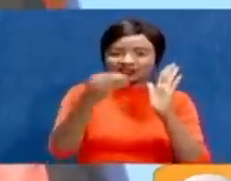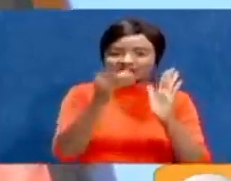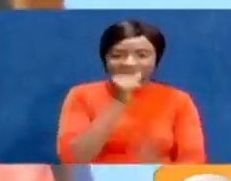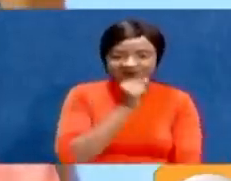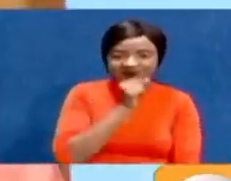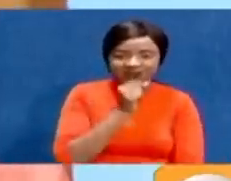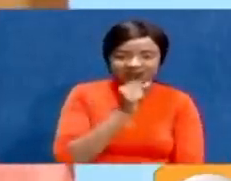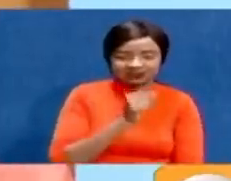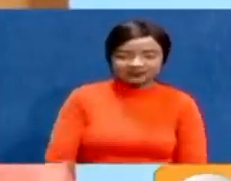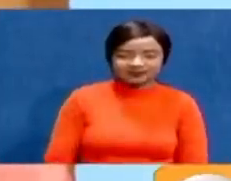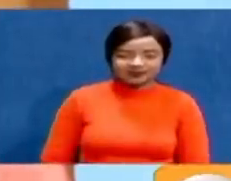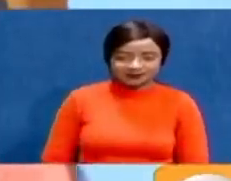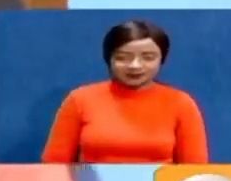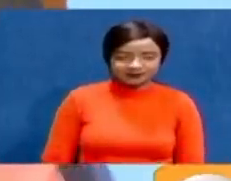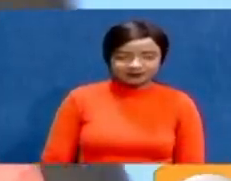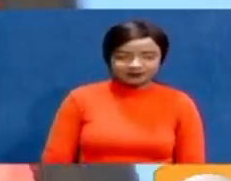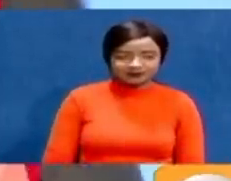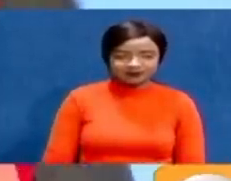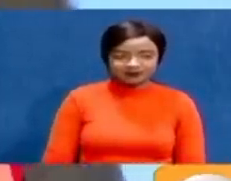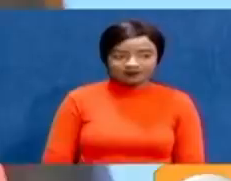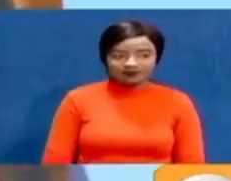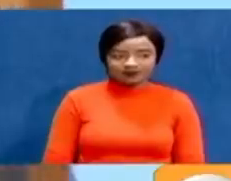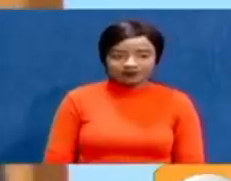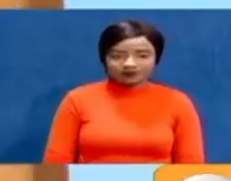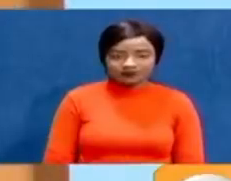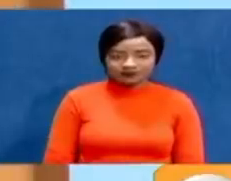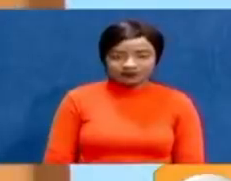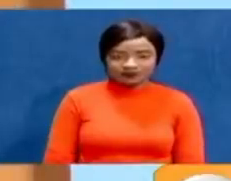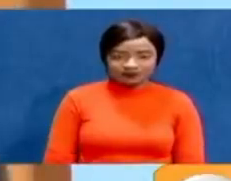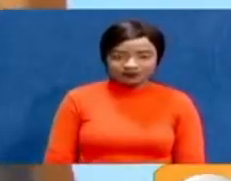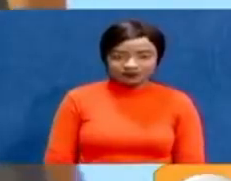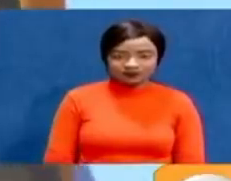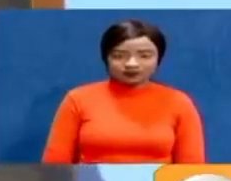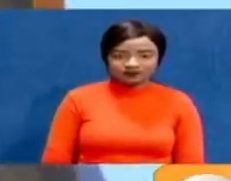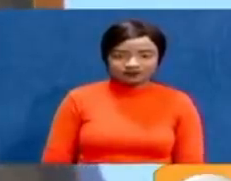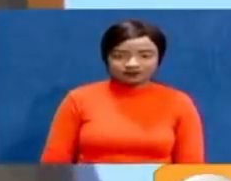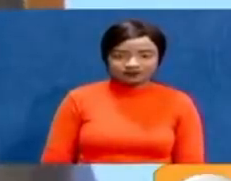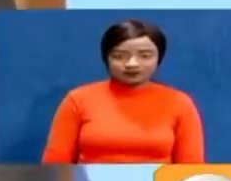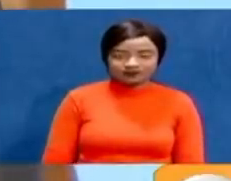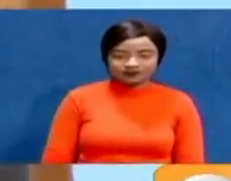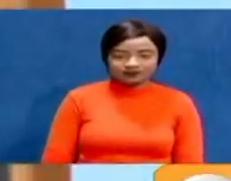have advocated. I want to say